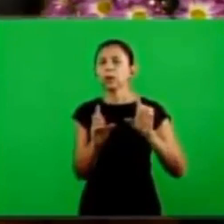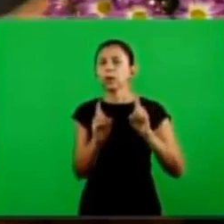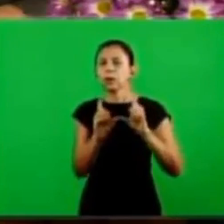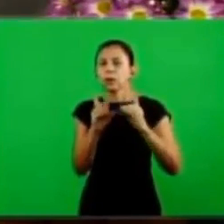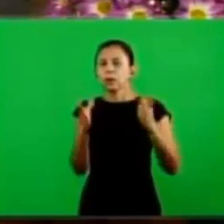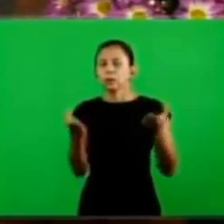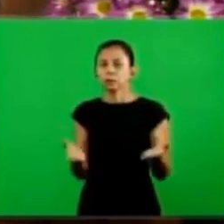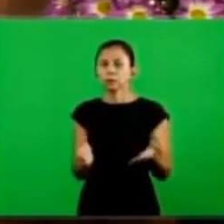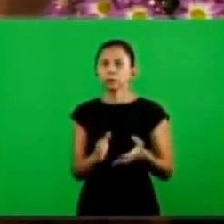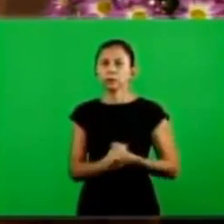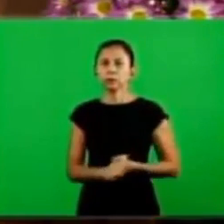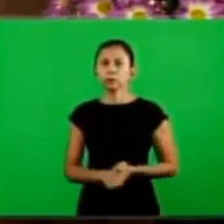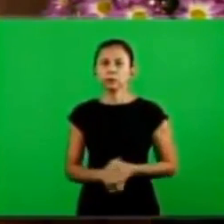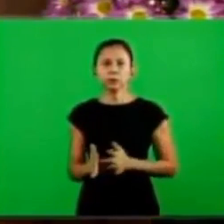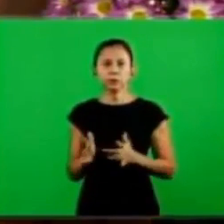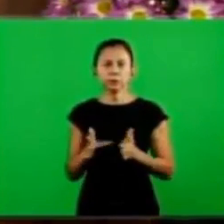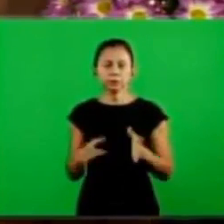it.